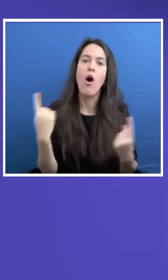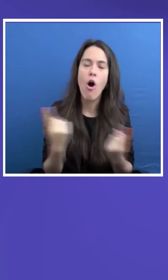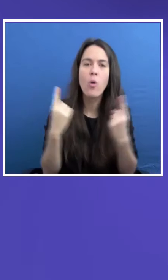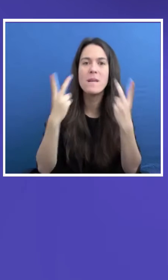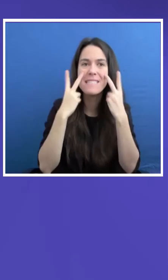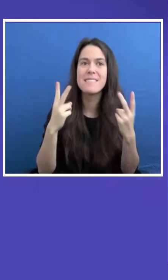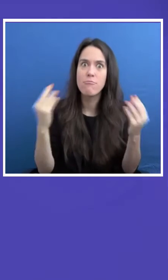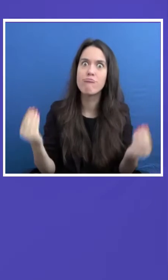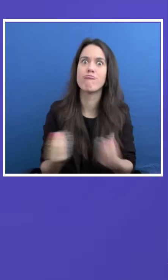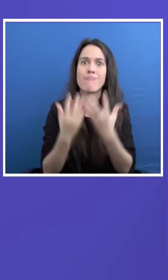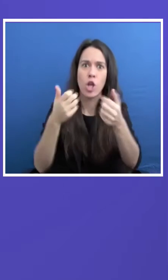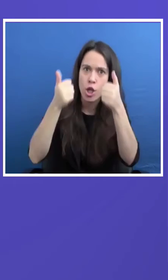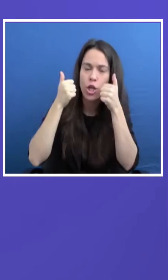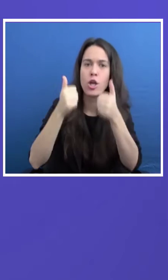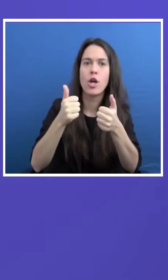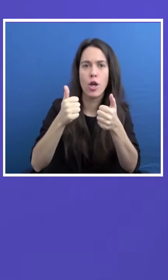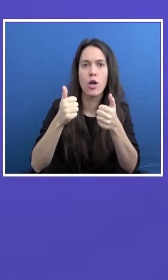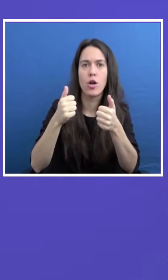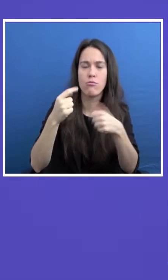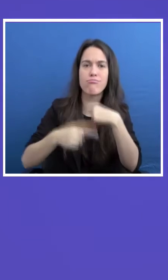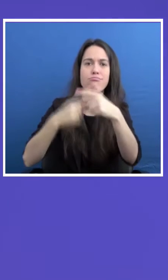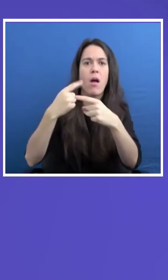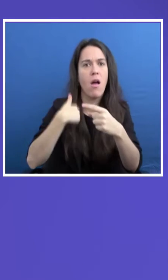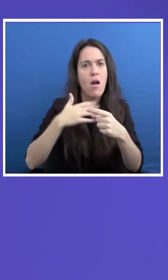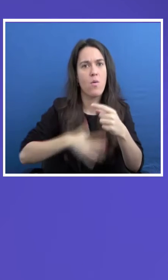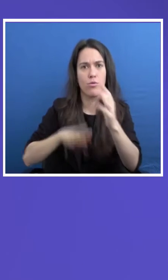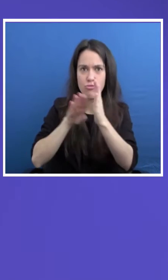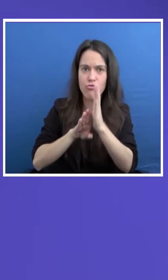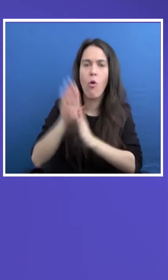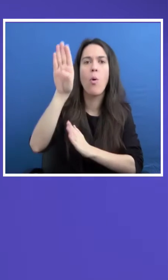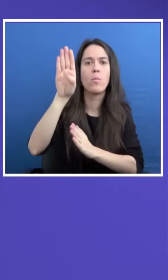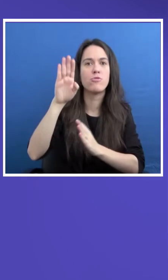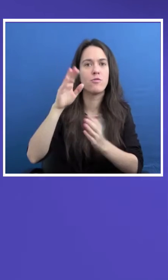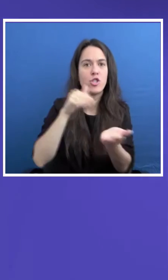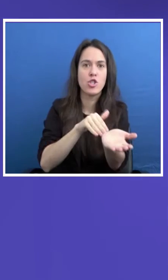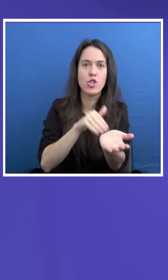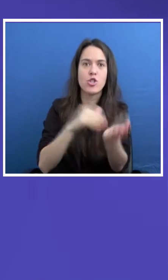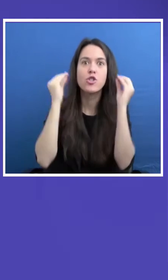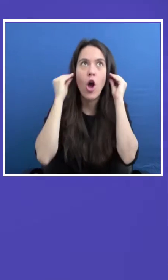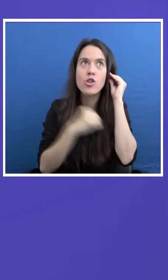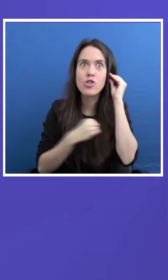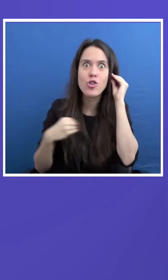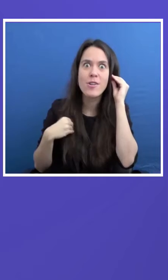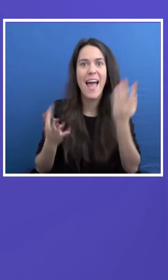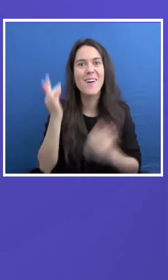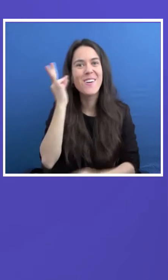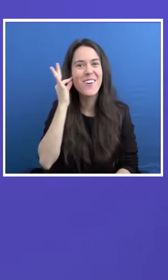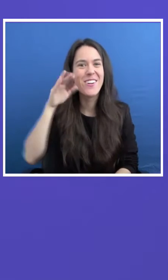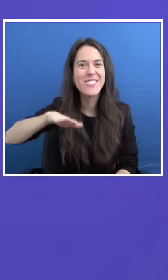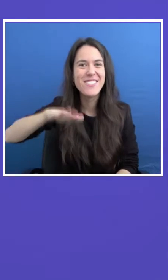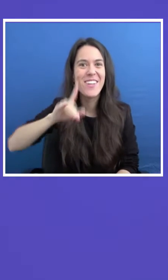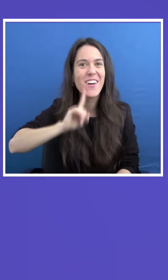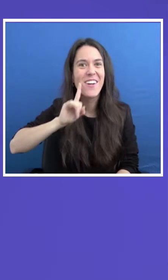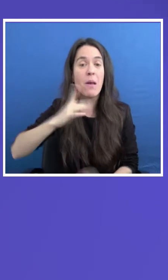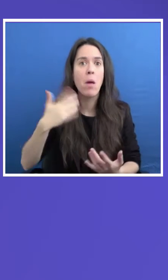had young girls saying, I want to grow up to become a doctor. Now we have girls saying, I want to become a pilot.